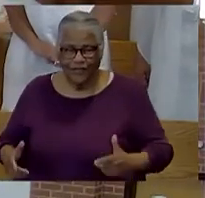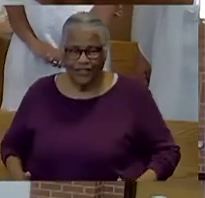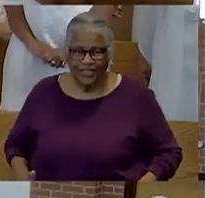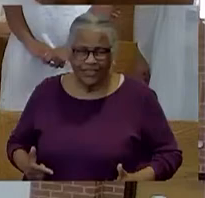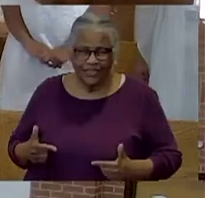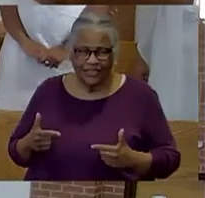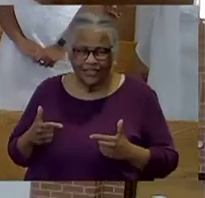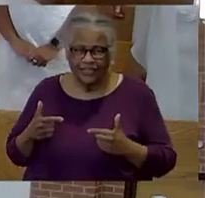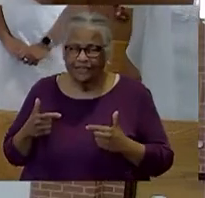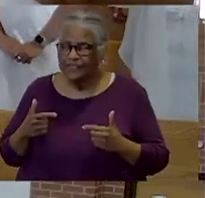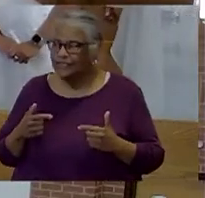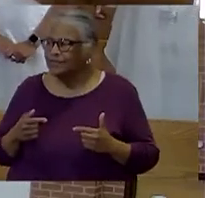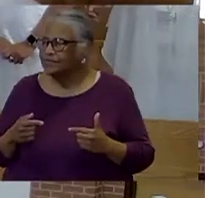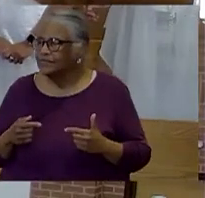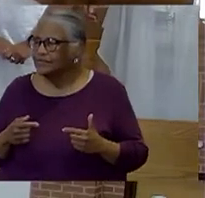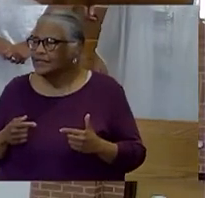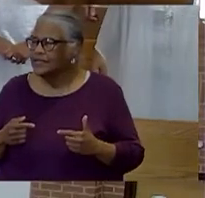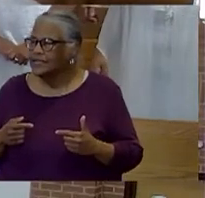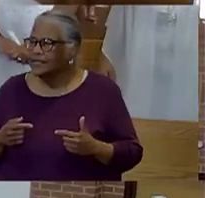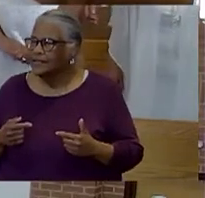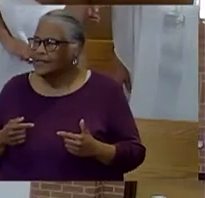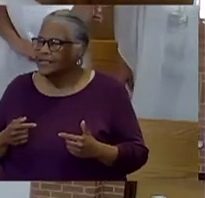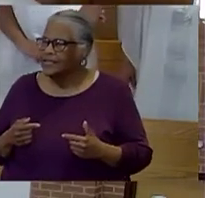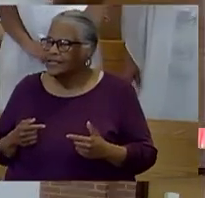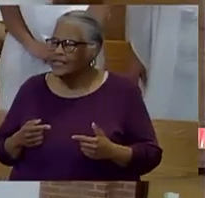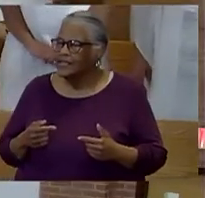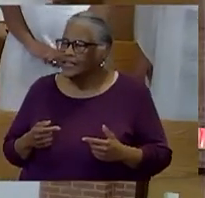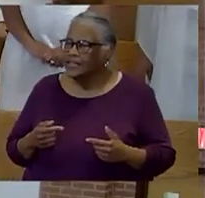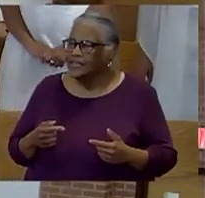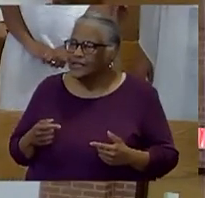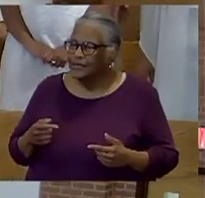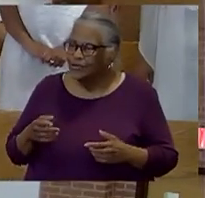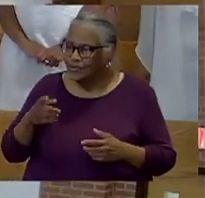Why don't you give your life to Jesus if you will and if you are here?